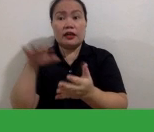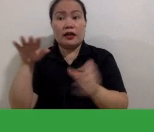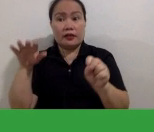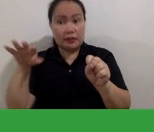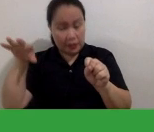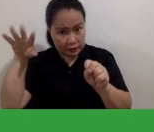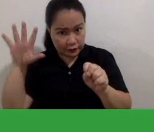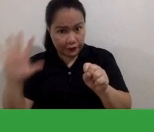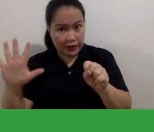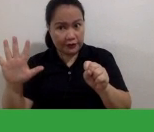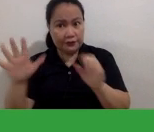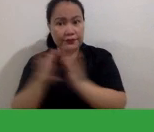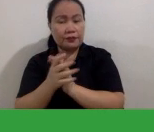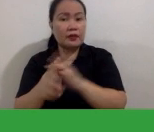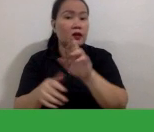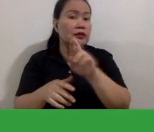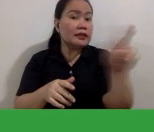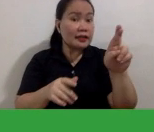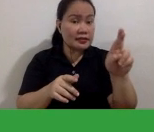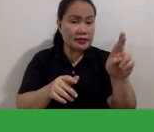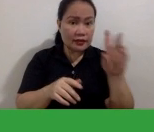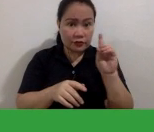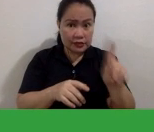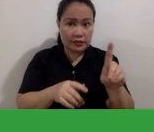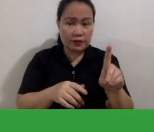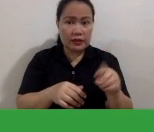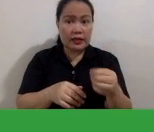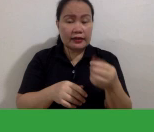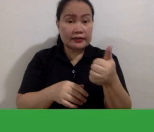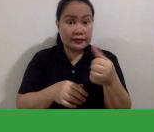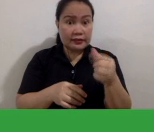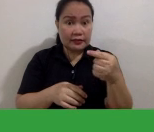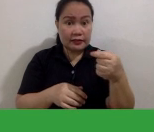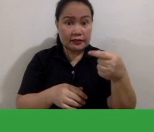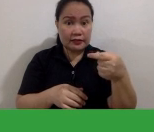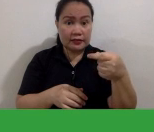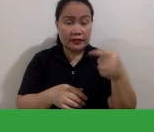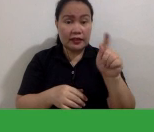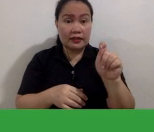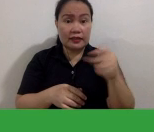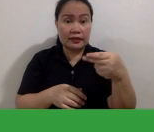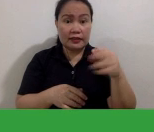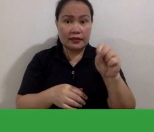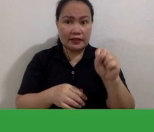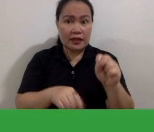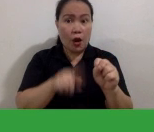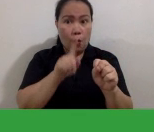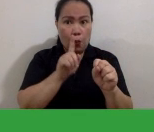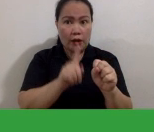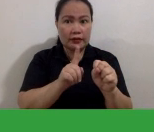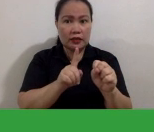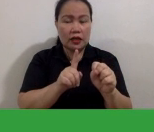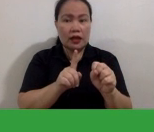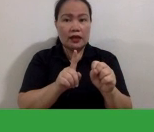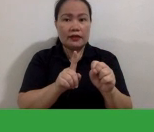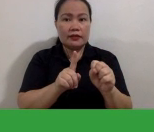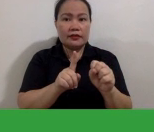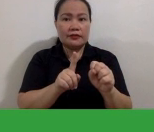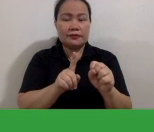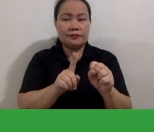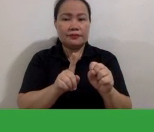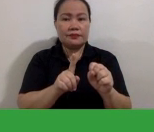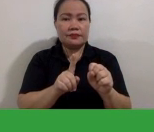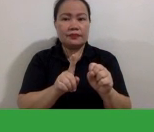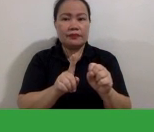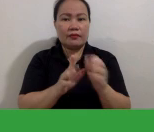5. Okay? And then, dun sa right side natin, ang tens natin ay 1. So, bakit